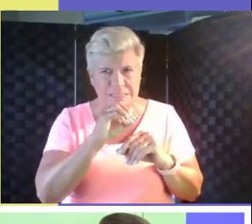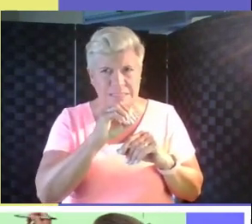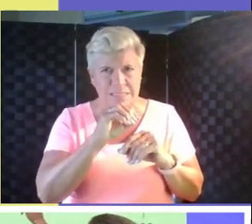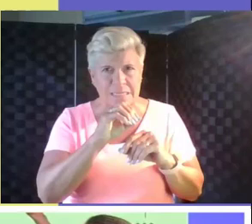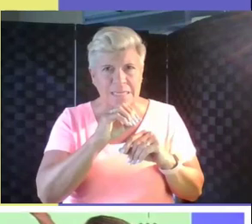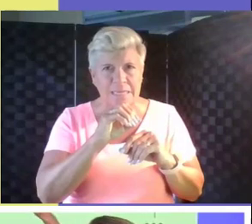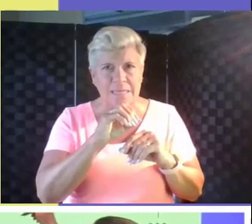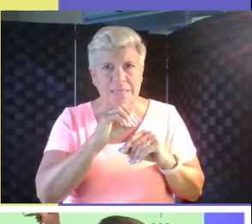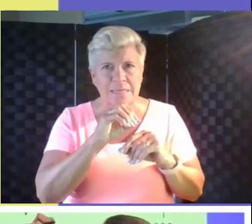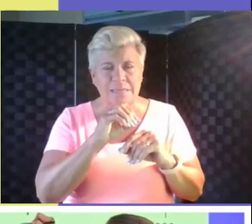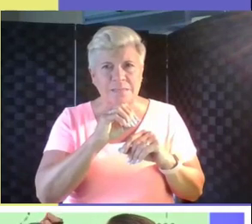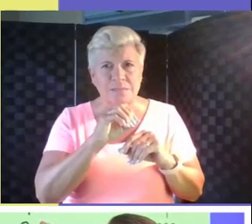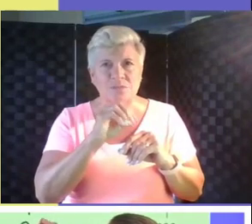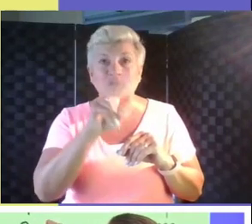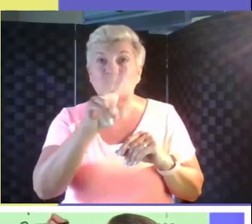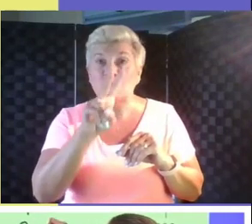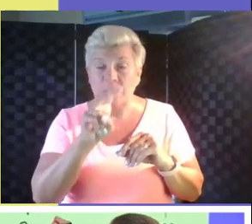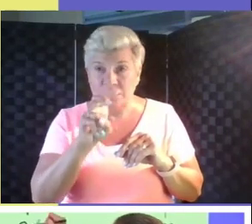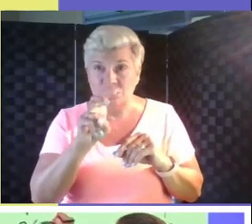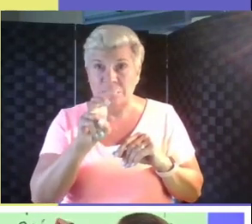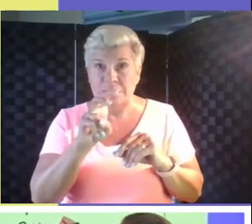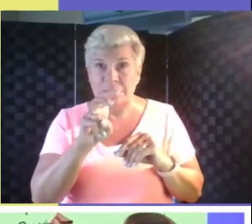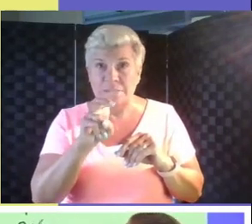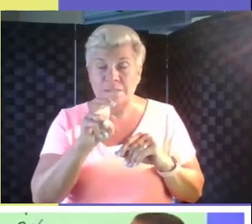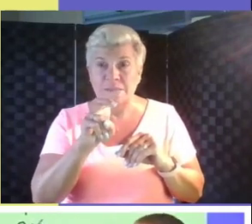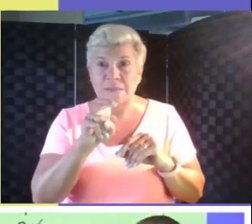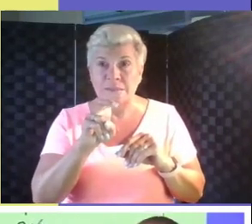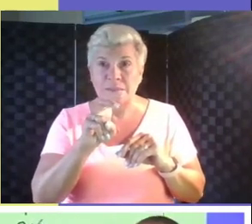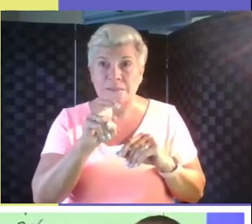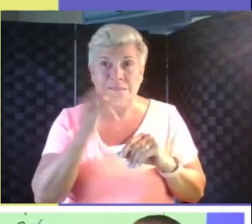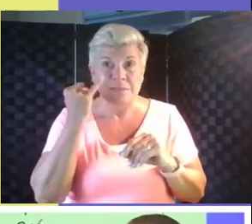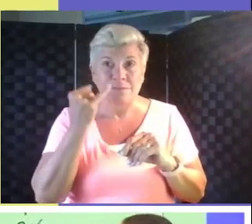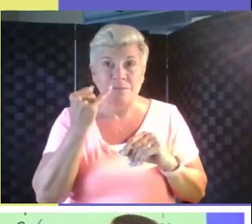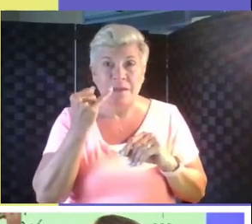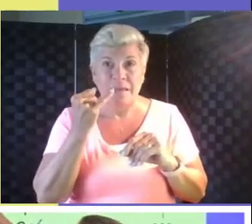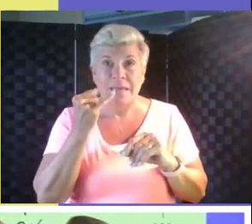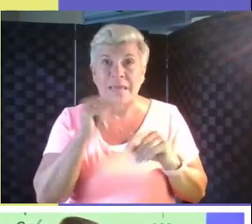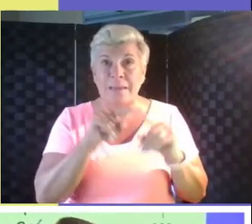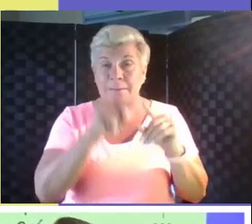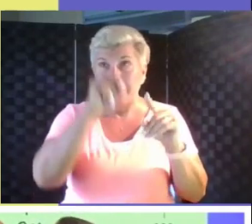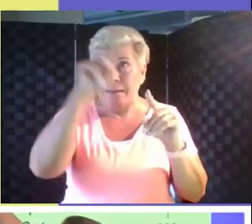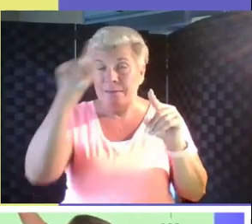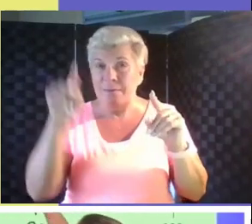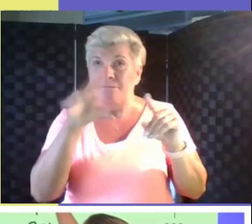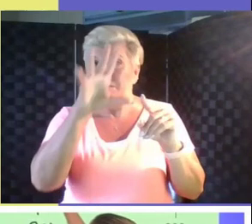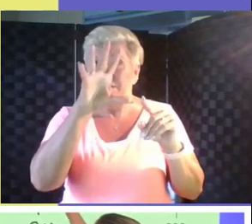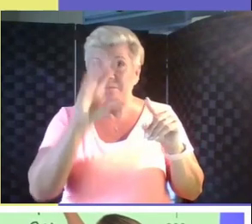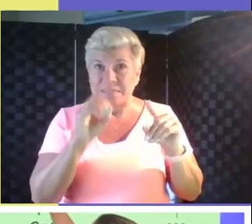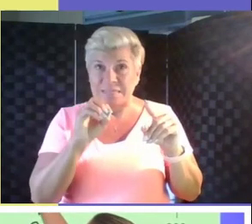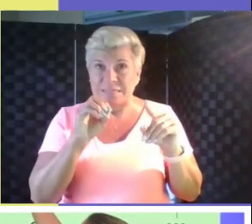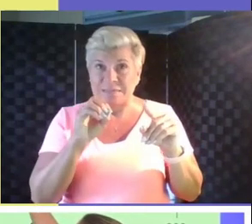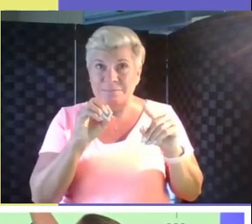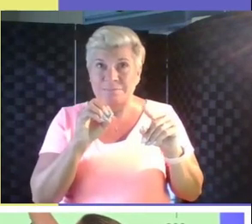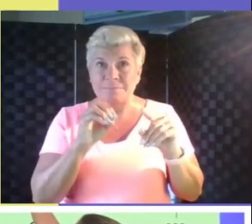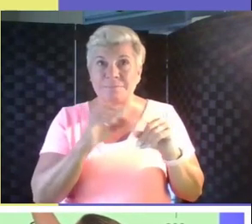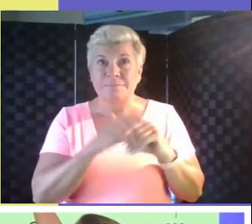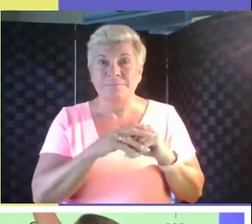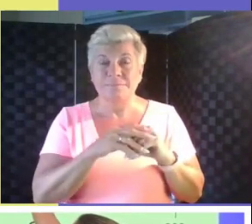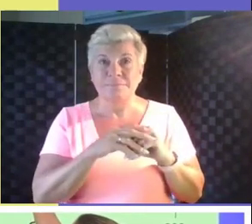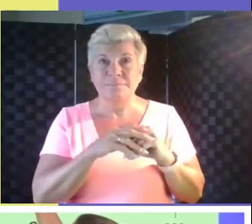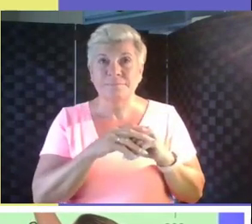150 can get me to 200 if I make a hop of 50.